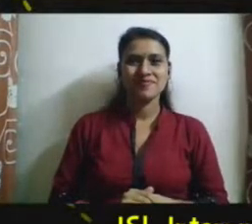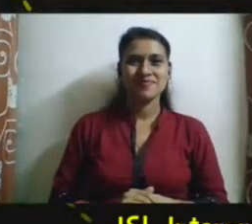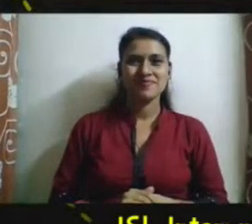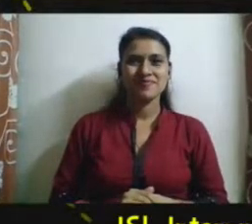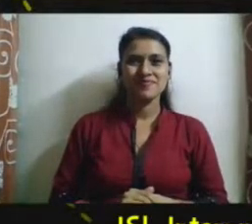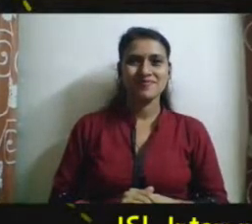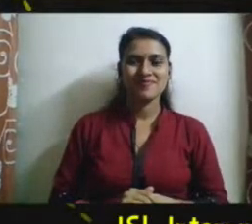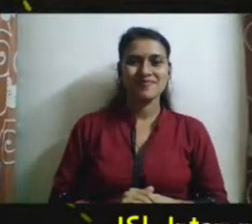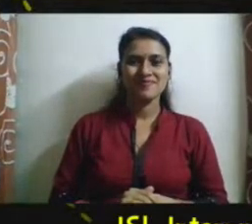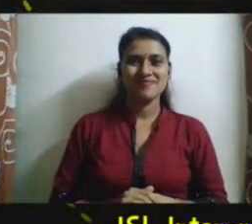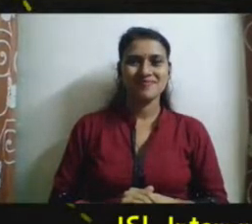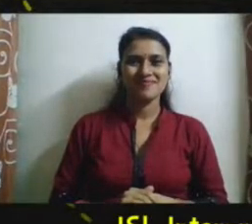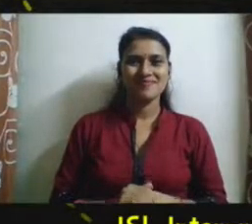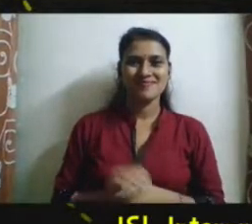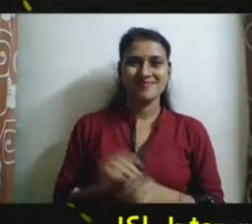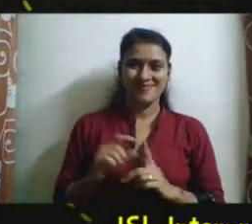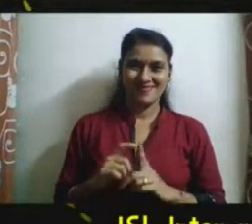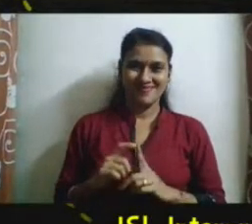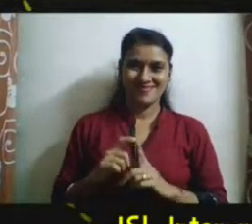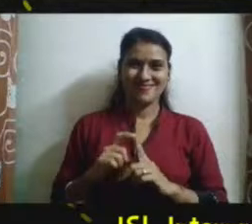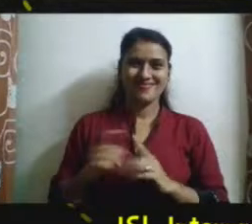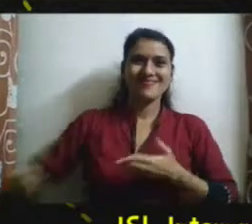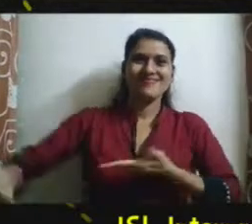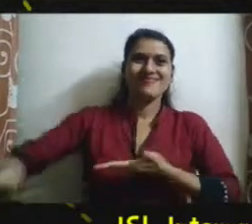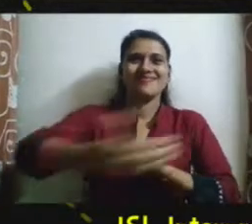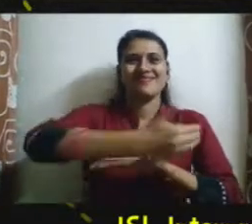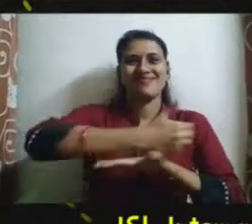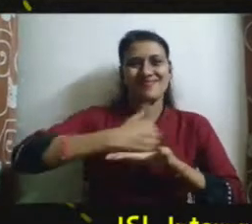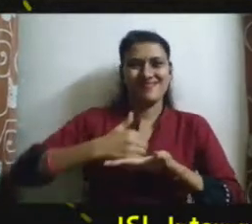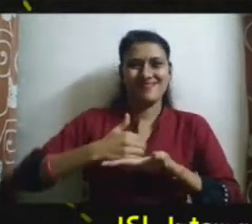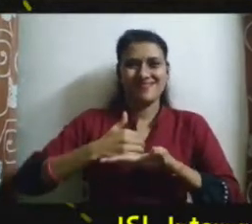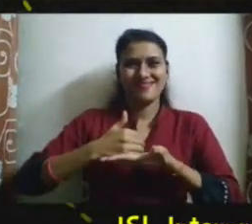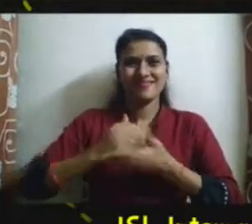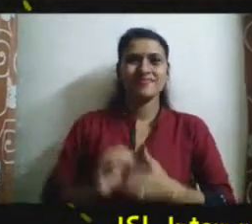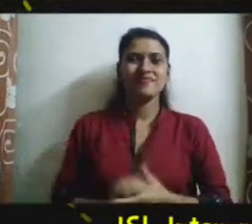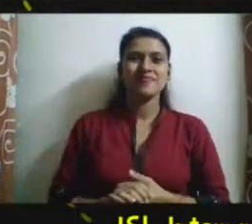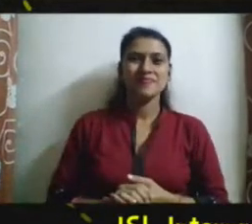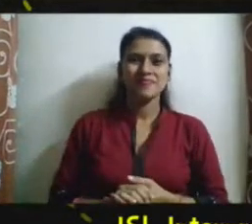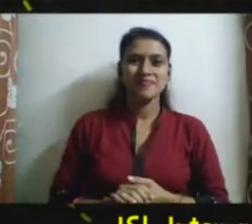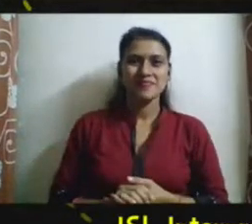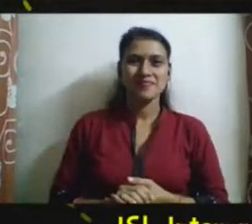for data, which is making a D and then collecting it,